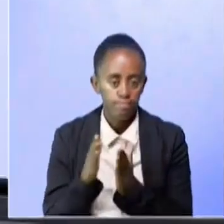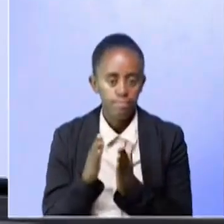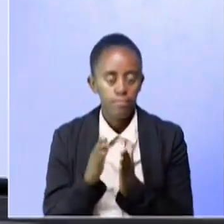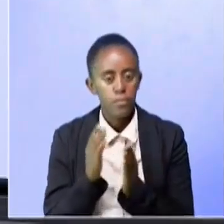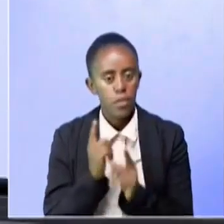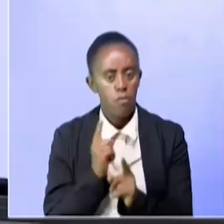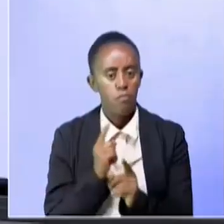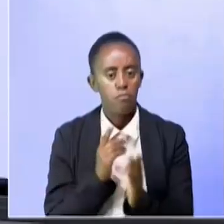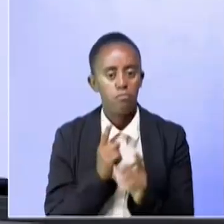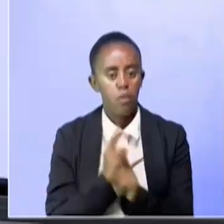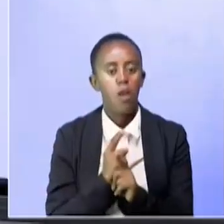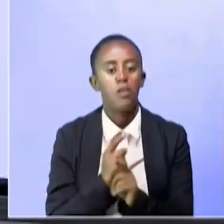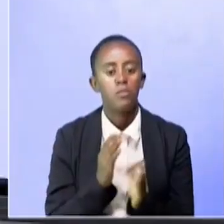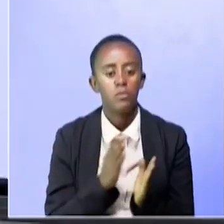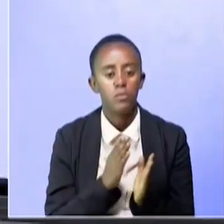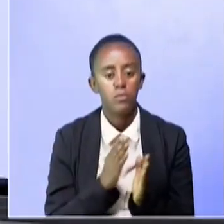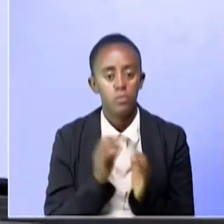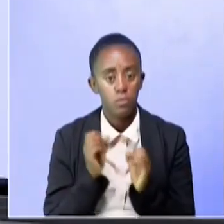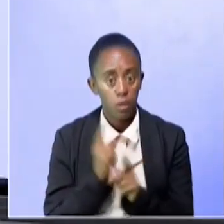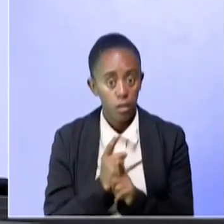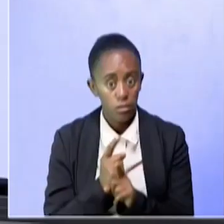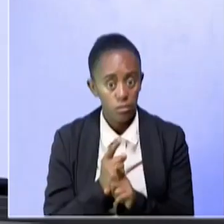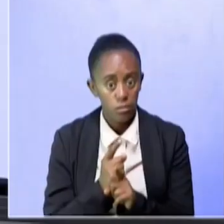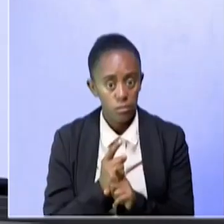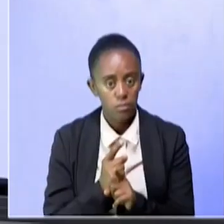way. What?